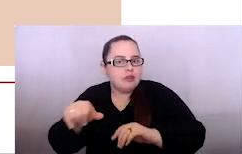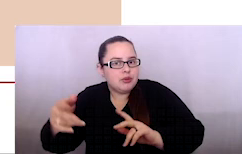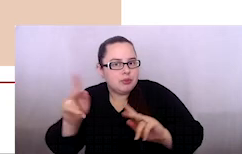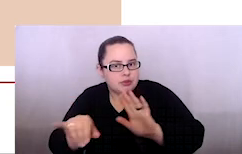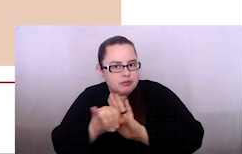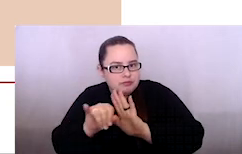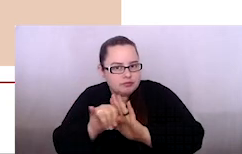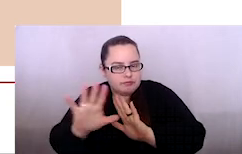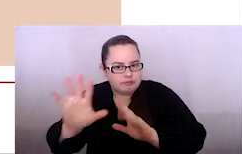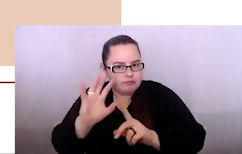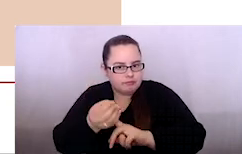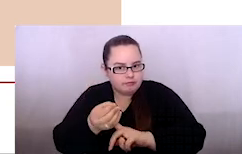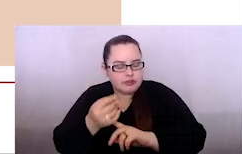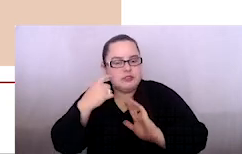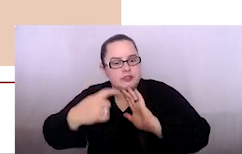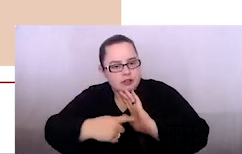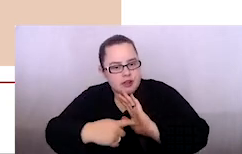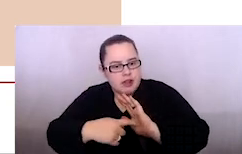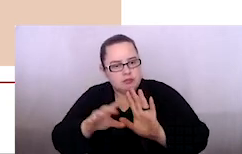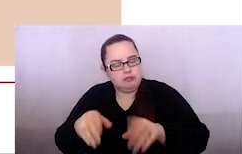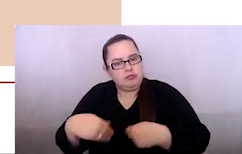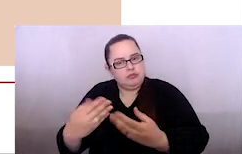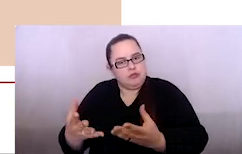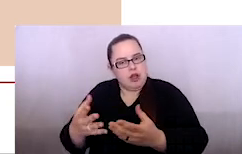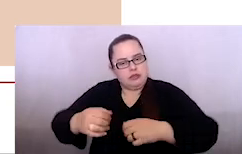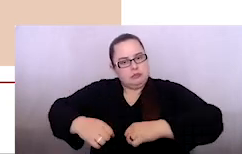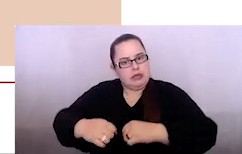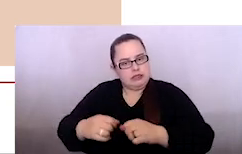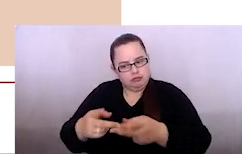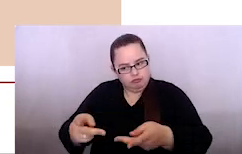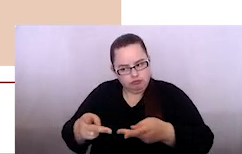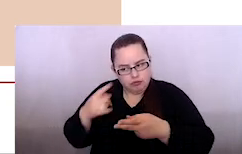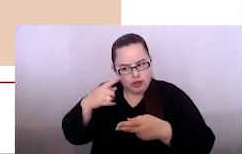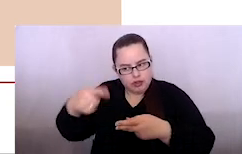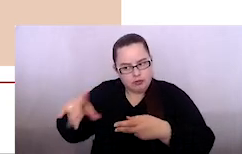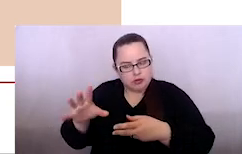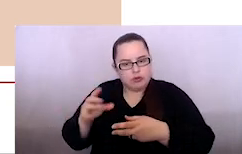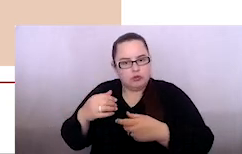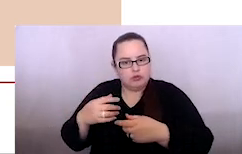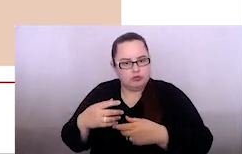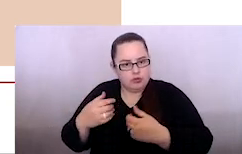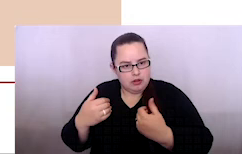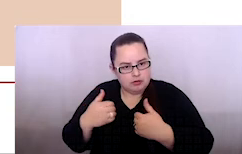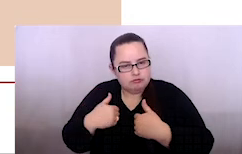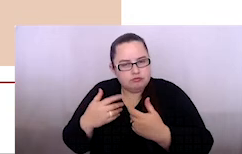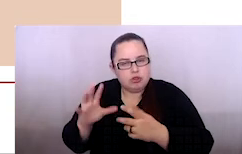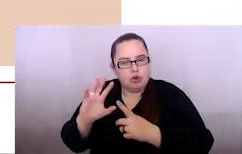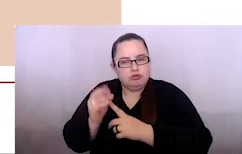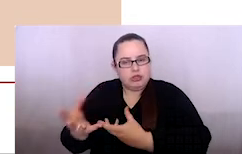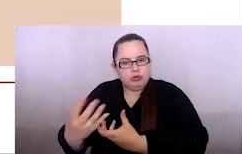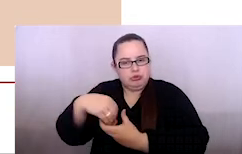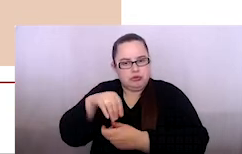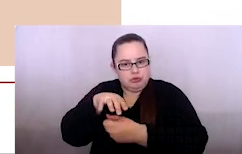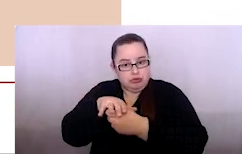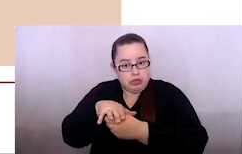giving space for others to practice culturally inclusive stress reduction, and then being compassionate